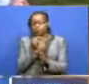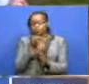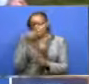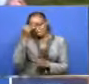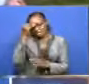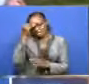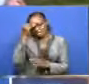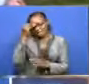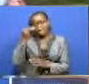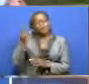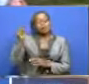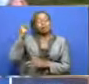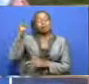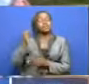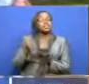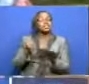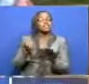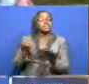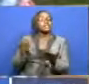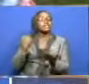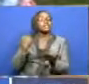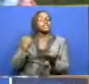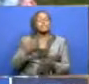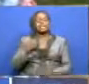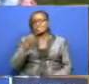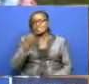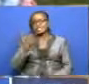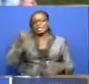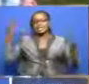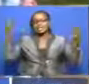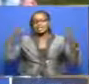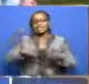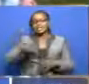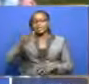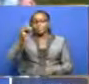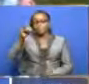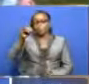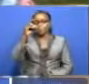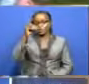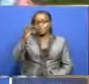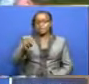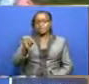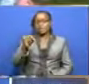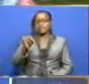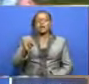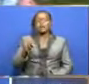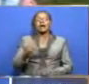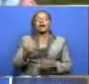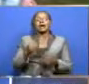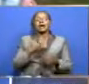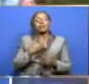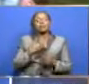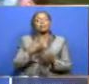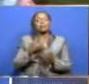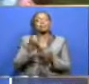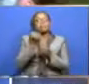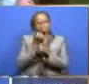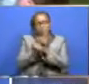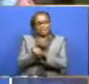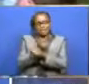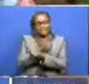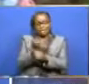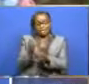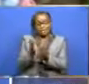I stated very clearly that the party ODM cannot produce any single minute of any